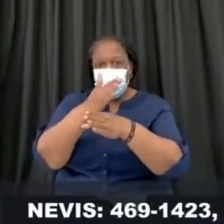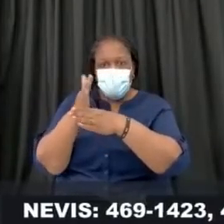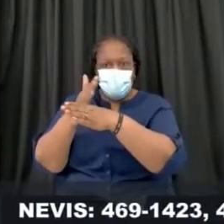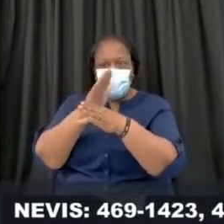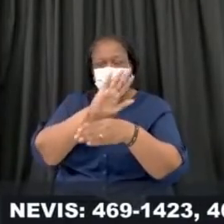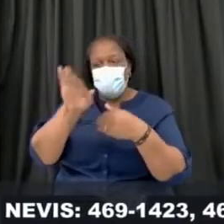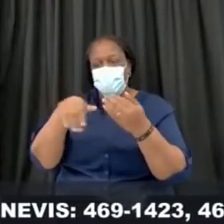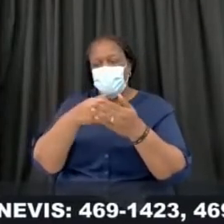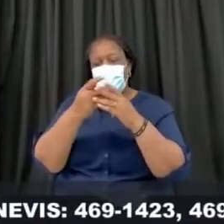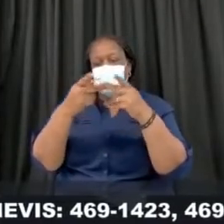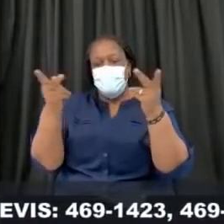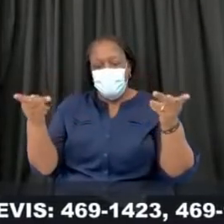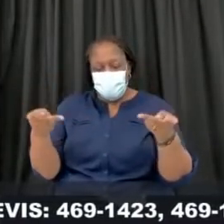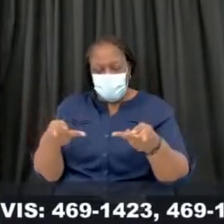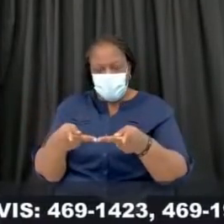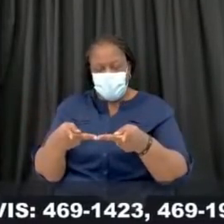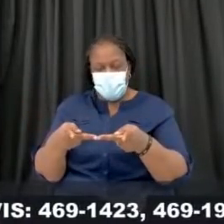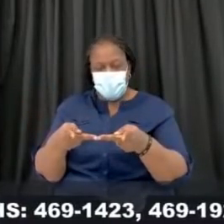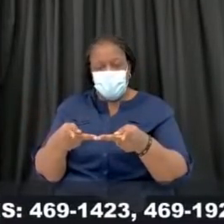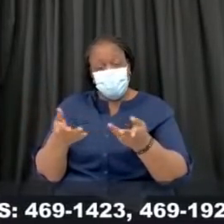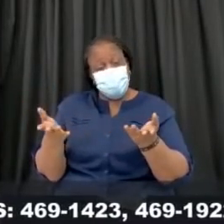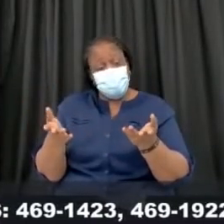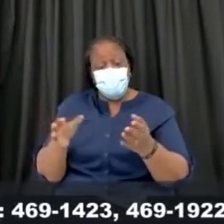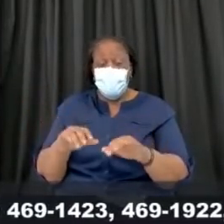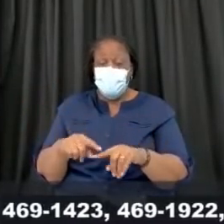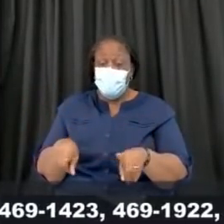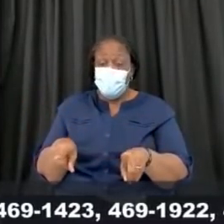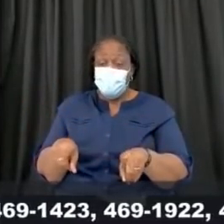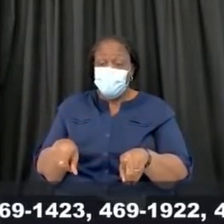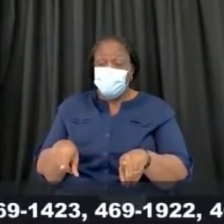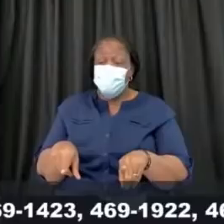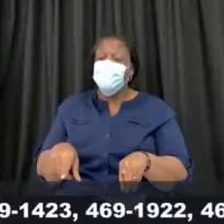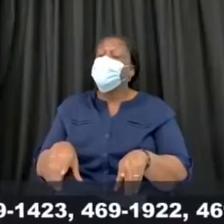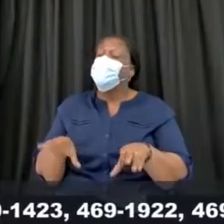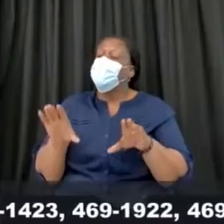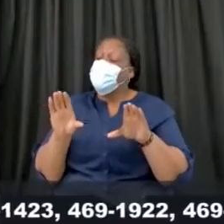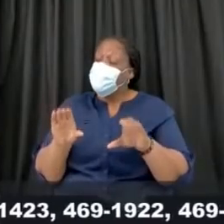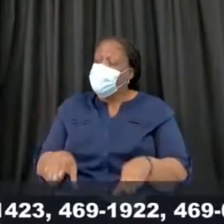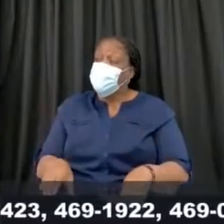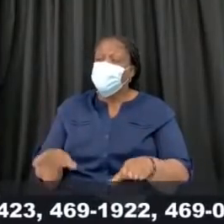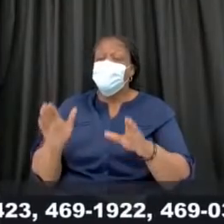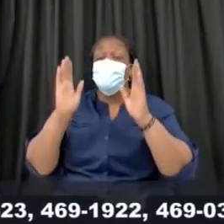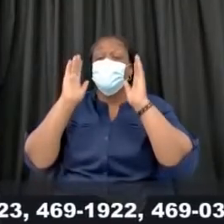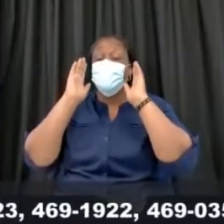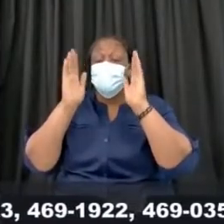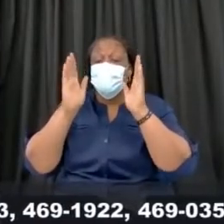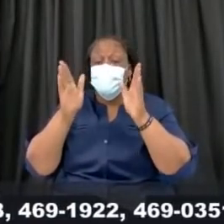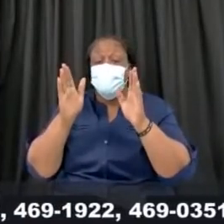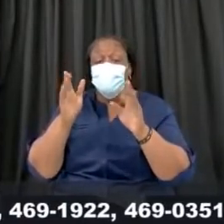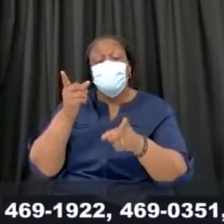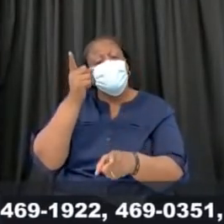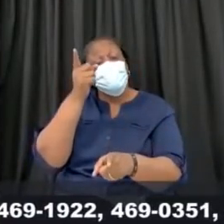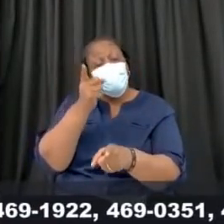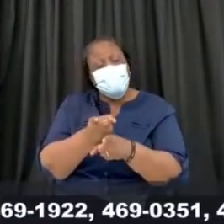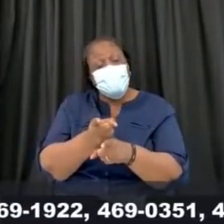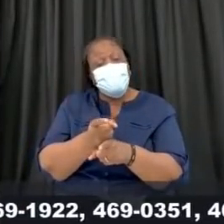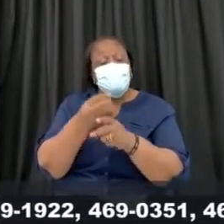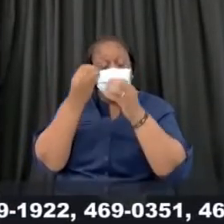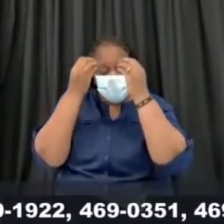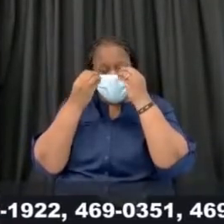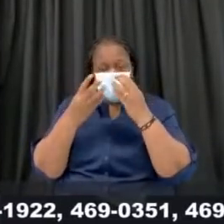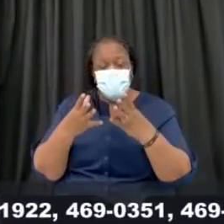campaign. But how do we deal with that? We counter that with information that is accurate